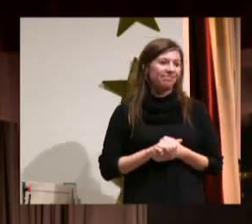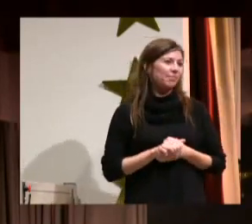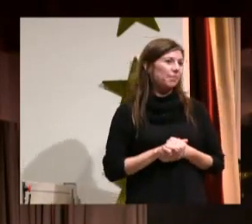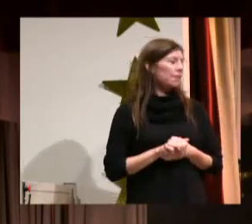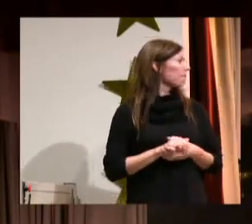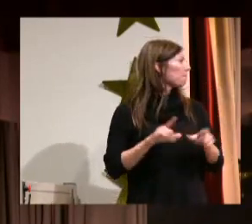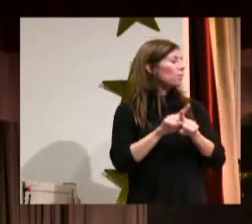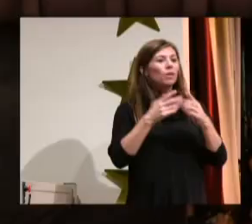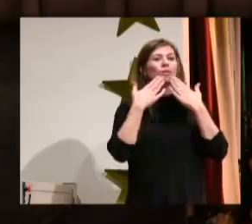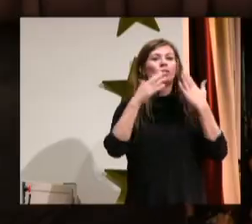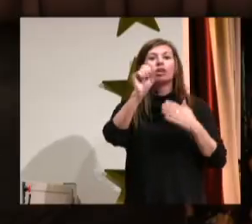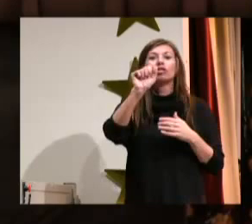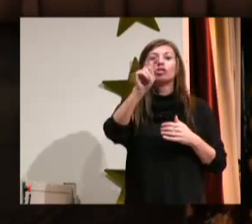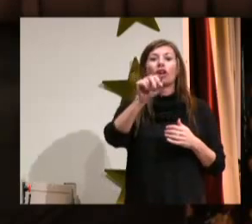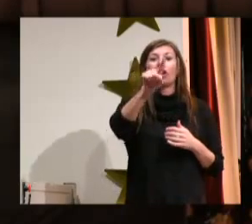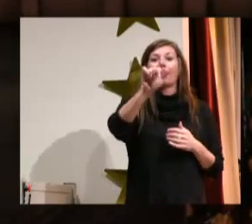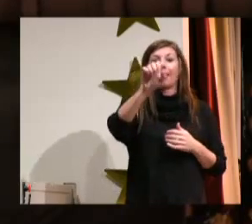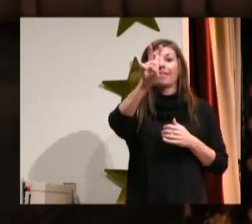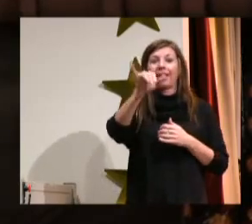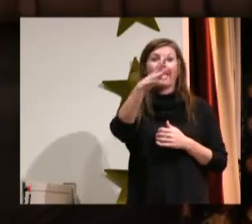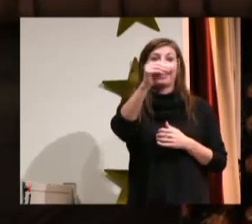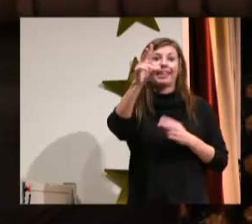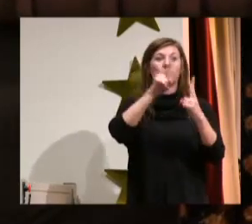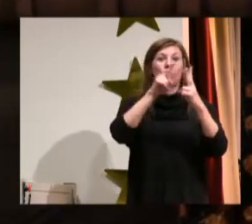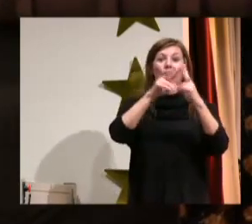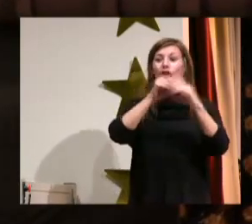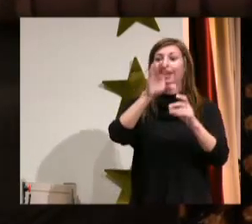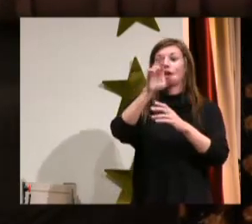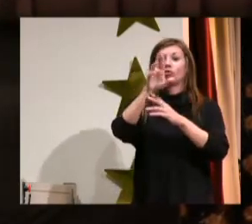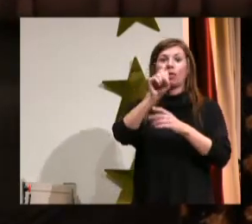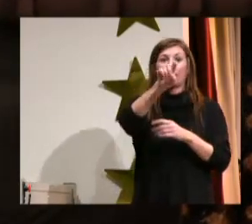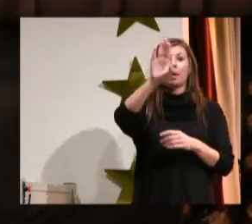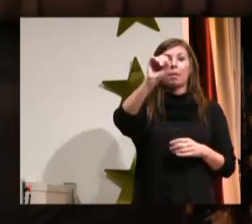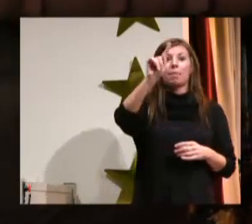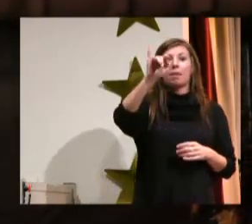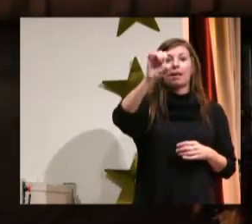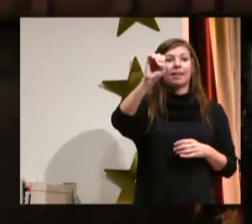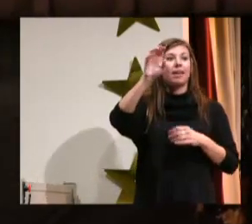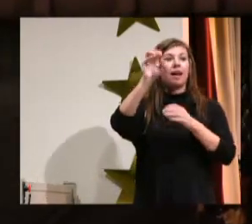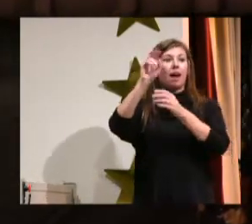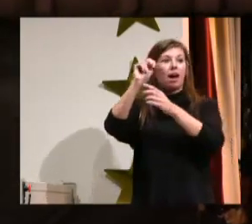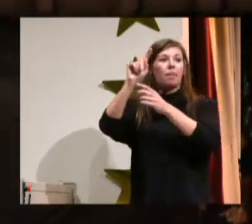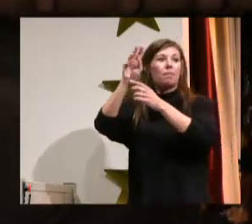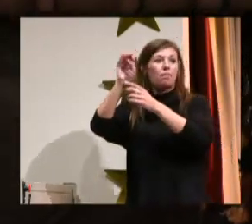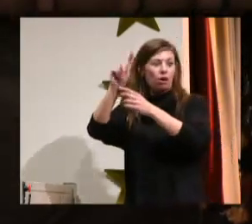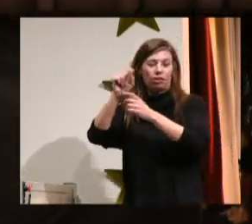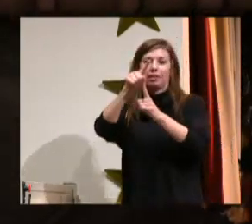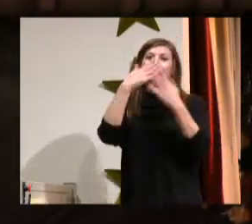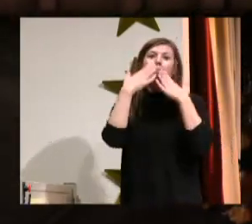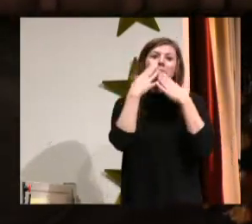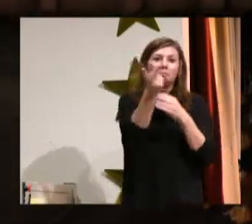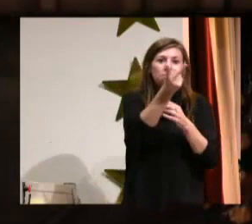I want to thank Sean Livier for the live stream and his partner in crime, Bonnie Otmar. Thank you so much.